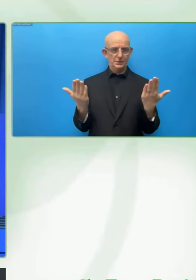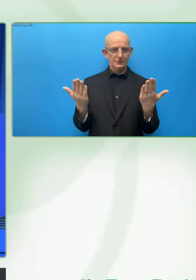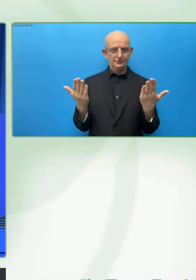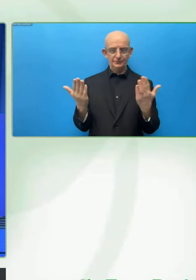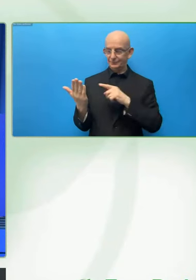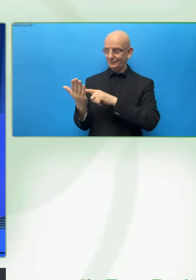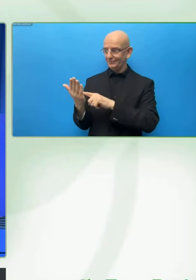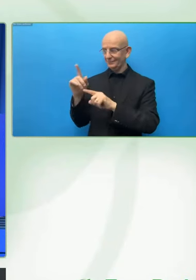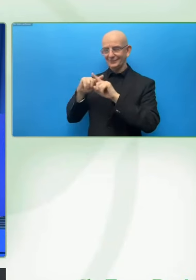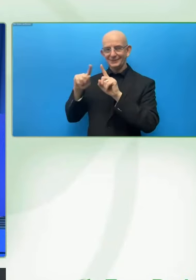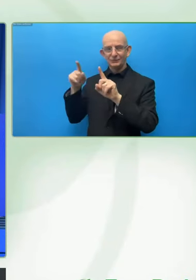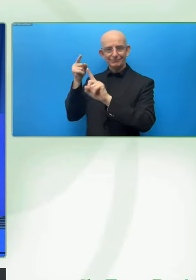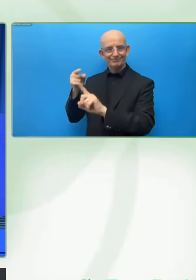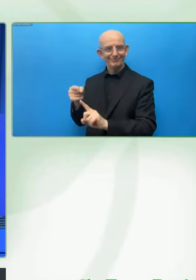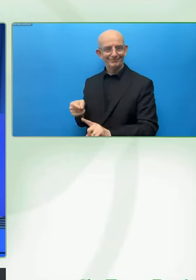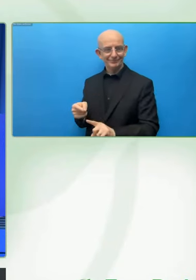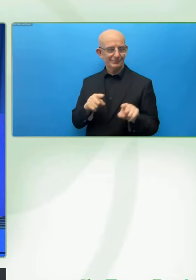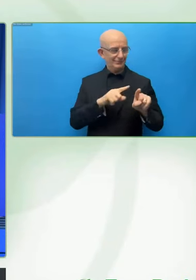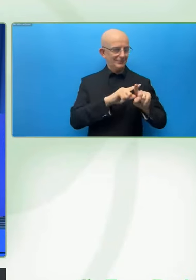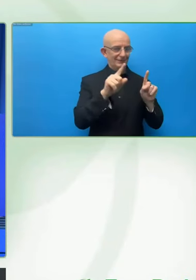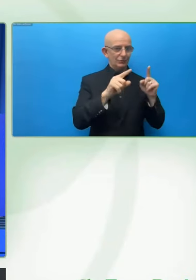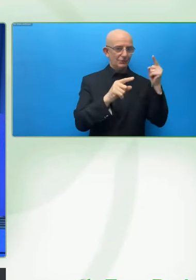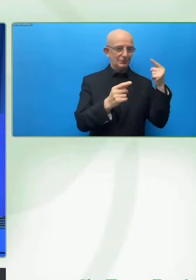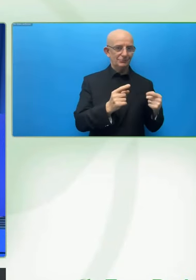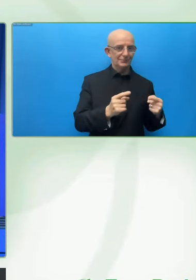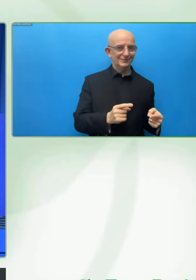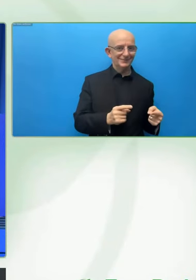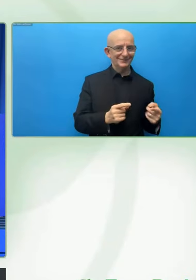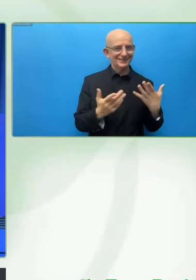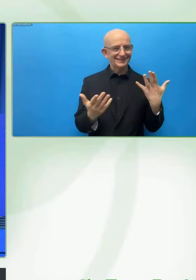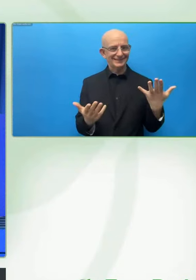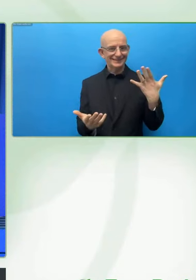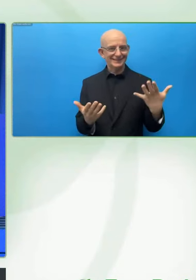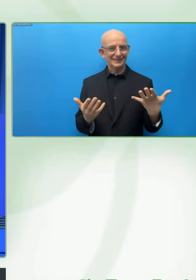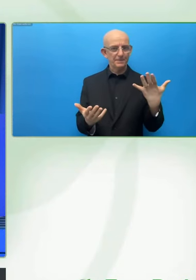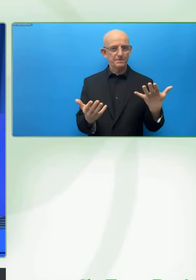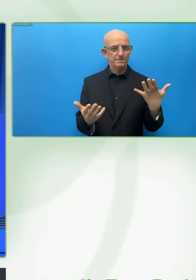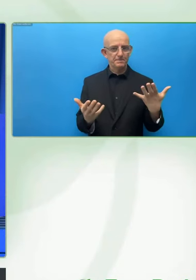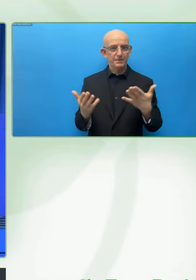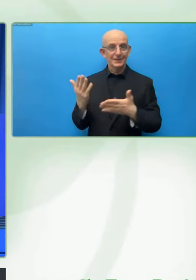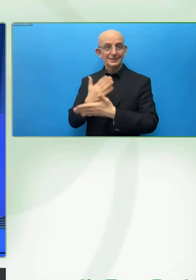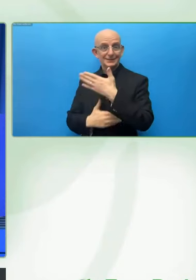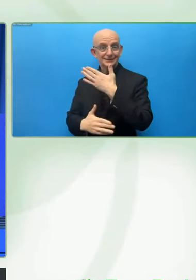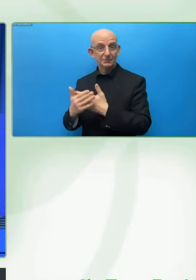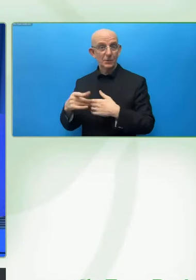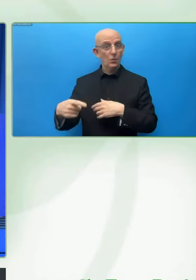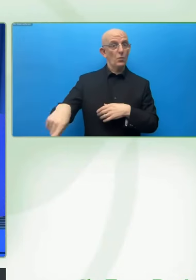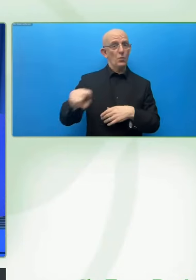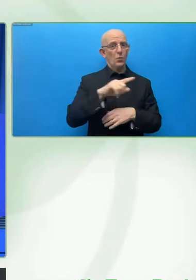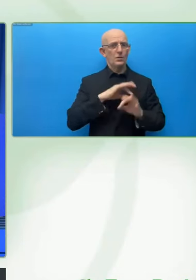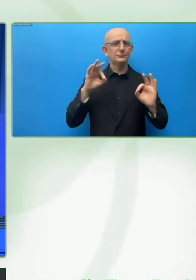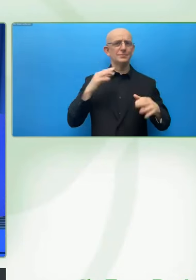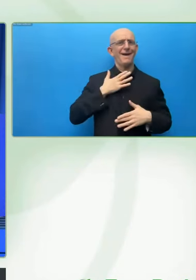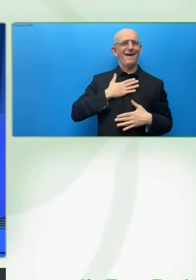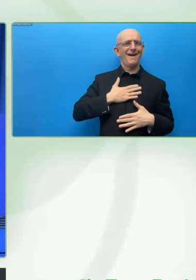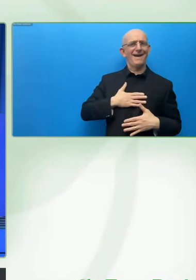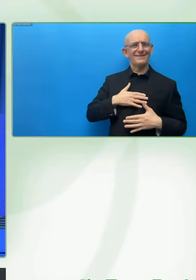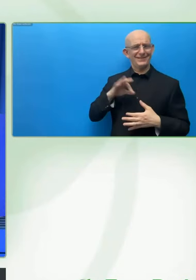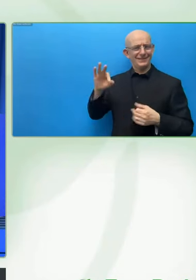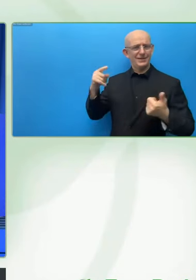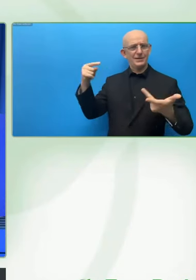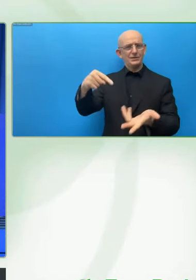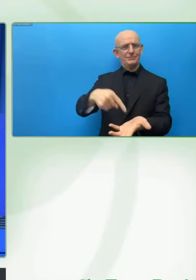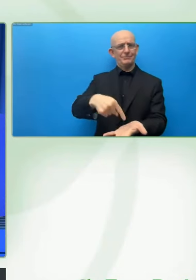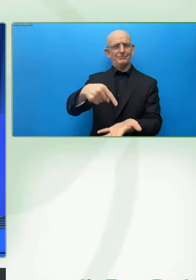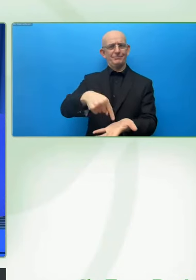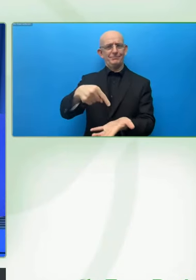it's a debate that sometimes works for the best for the people with disabilities. And unfortunately, sometimes the